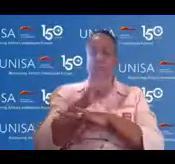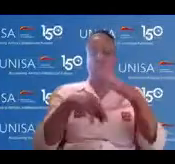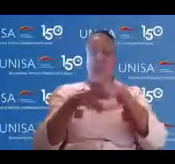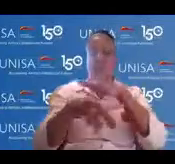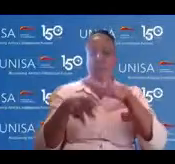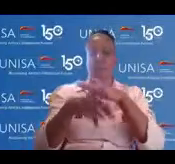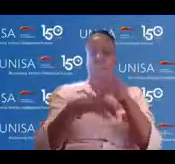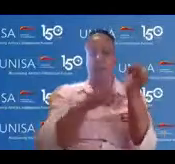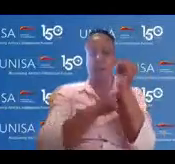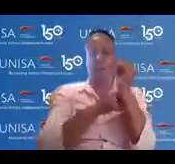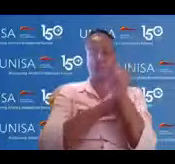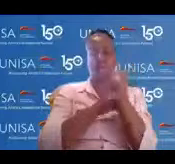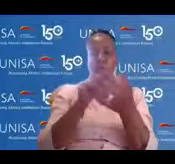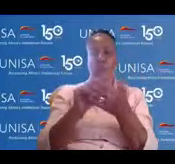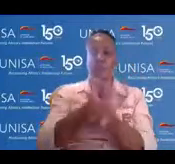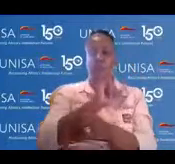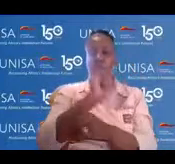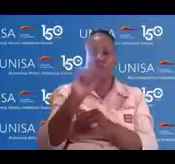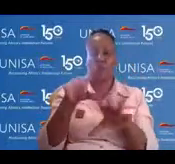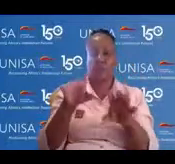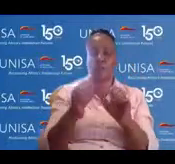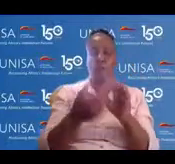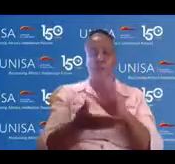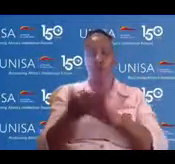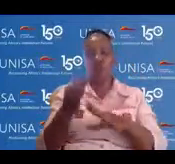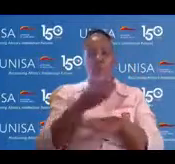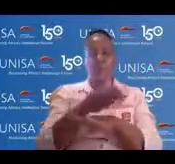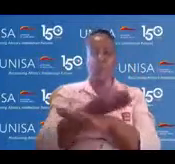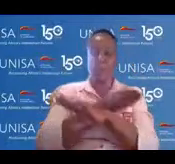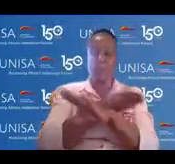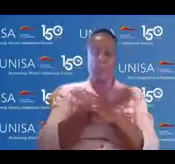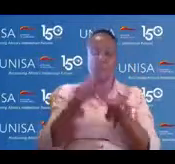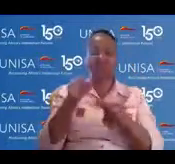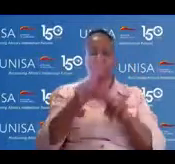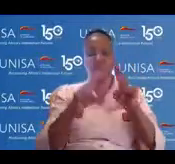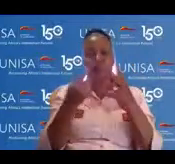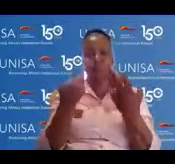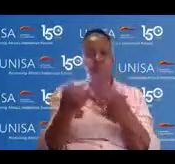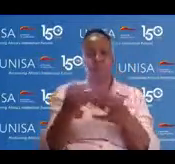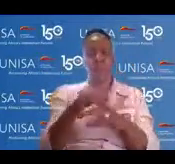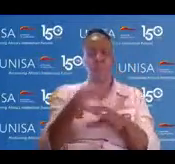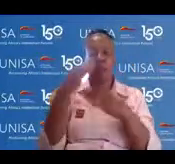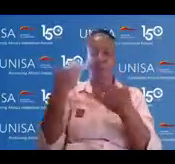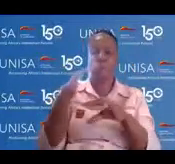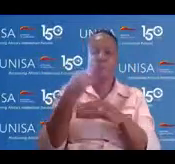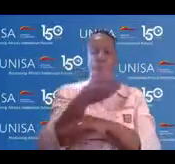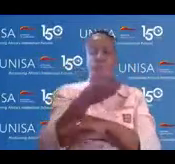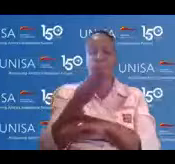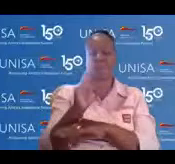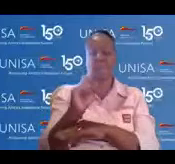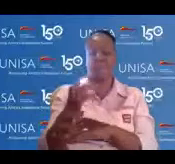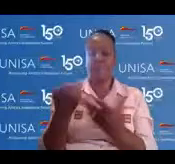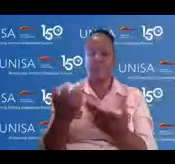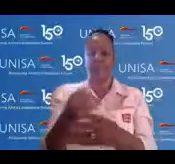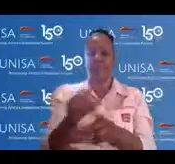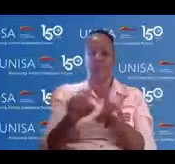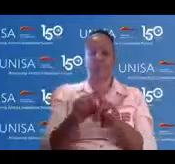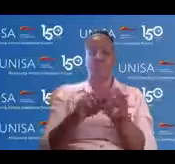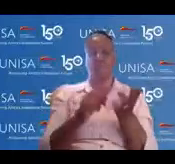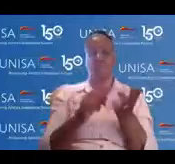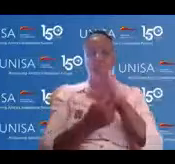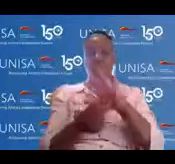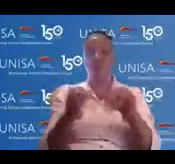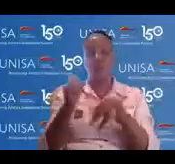please go there in advance to check what limitations they have. For example, in other areas, you'll